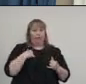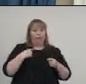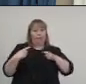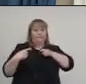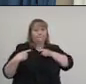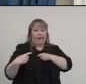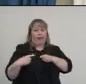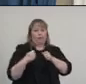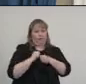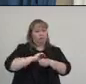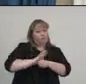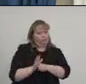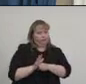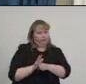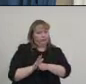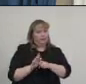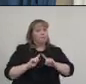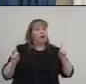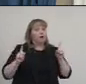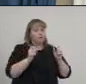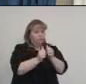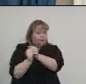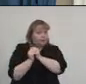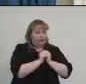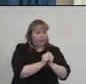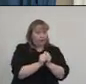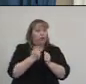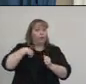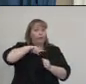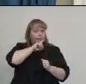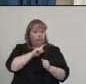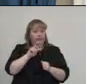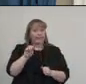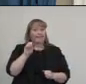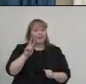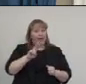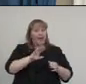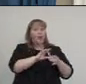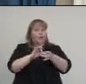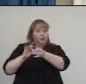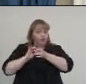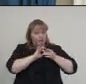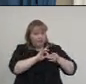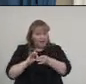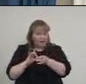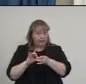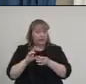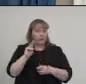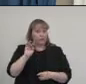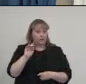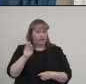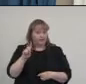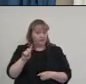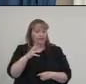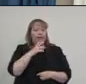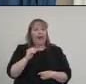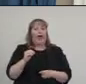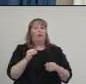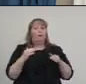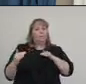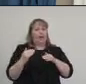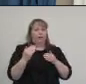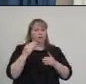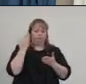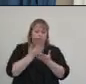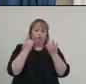COVID-19. Together, we will be Nevada united and battle-proven. The reality is this: